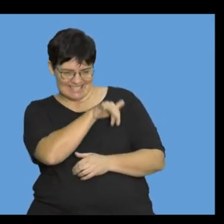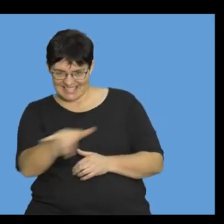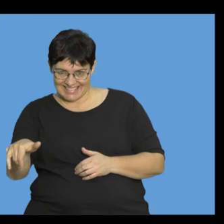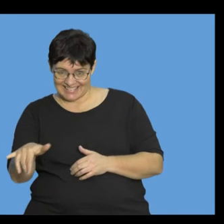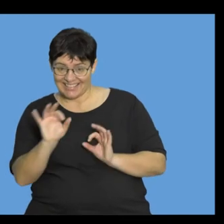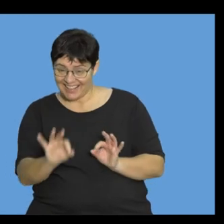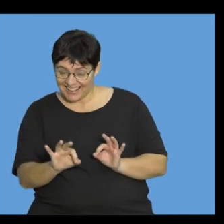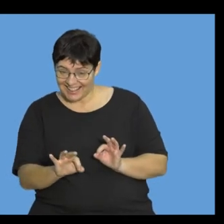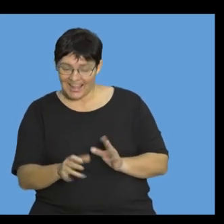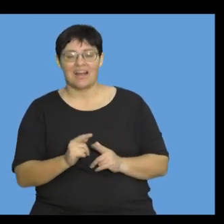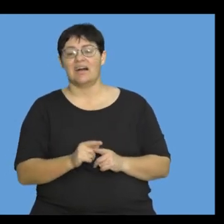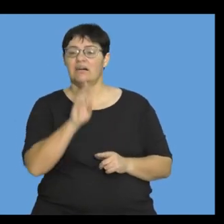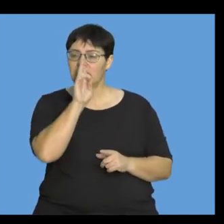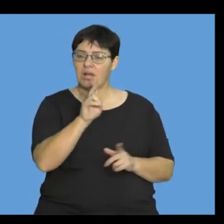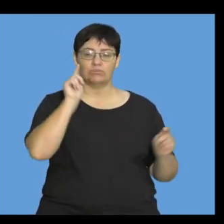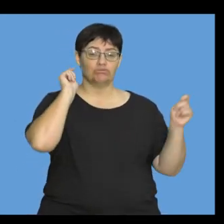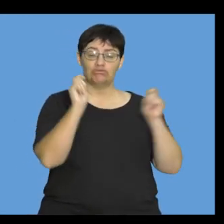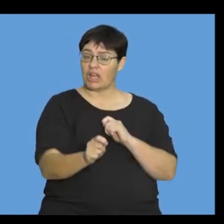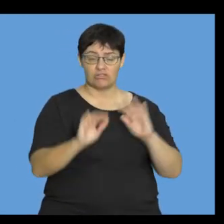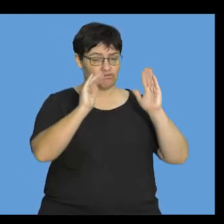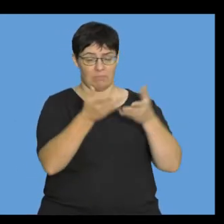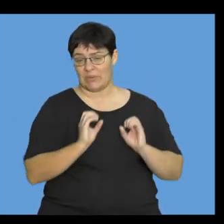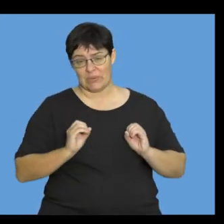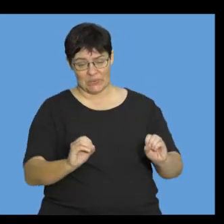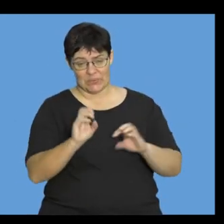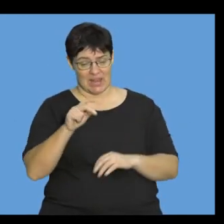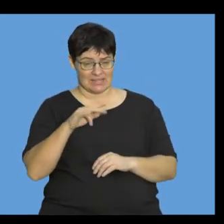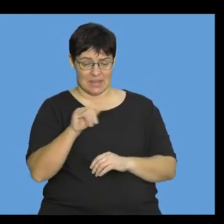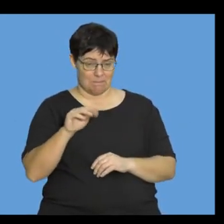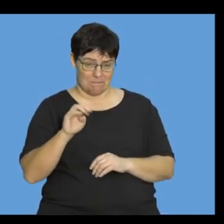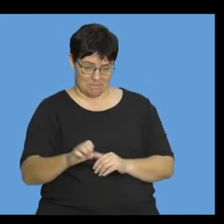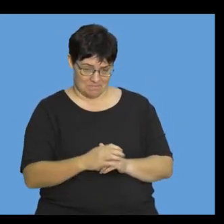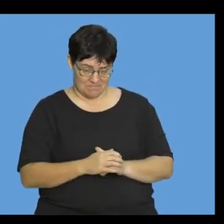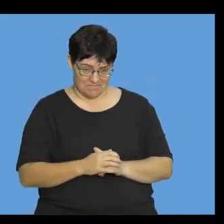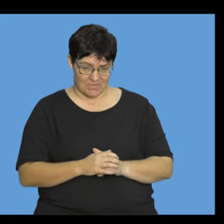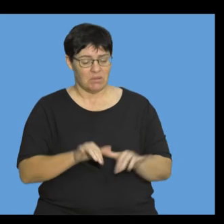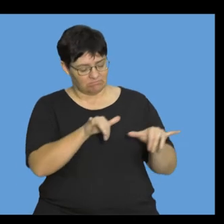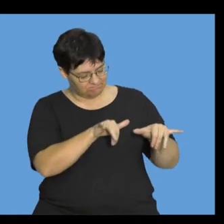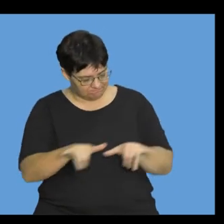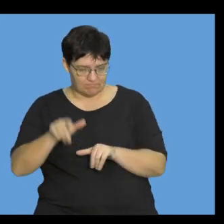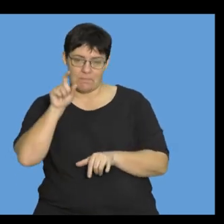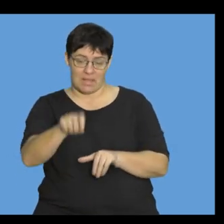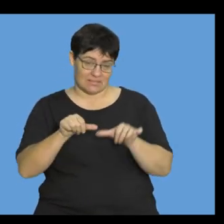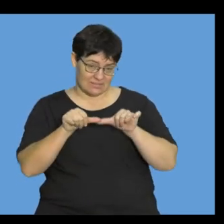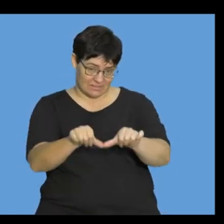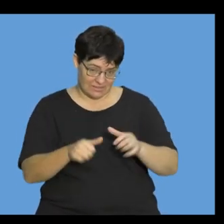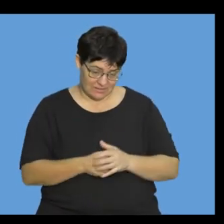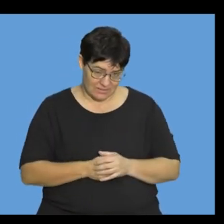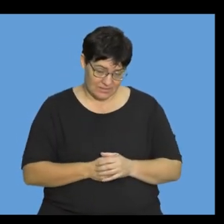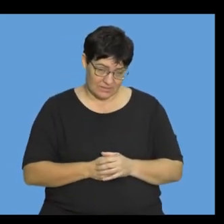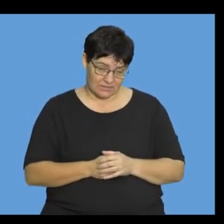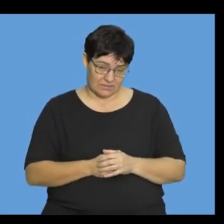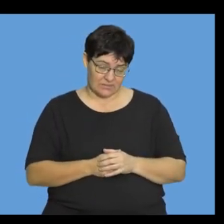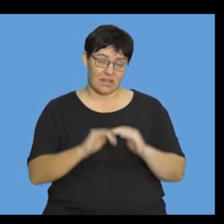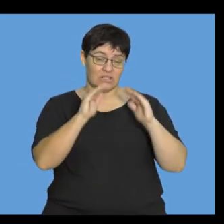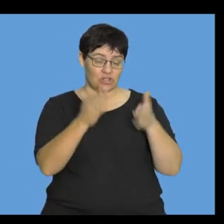face. At no stage are we changing the shape of the enzyme. It must stay constant. That's a very